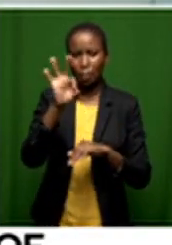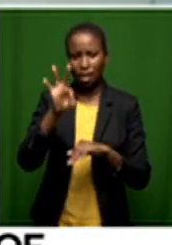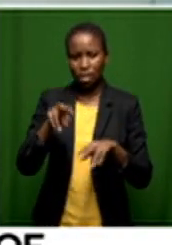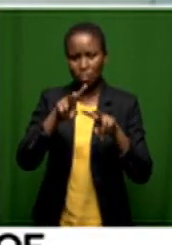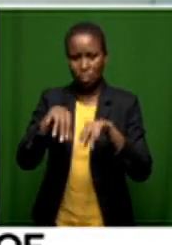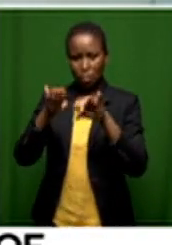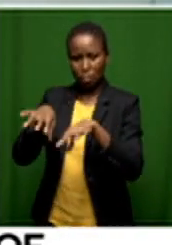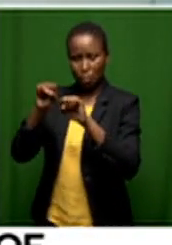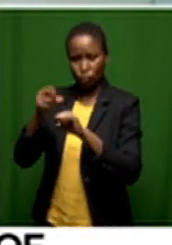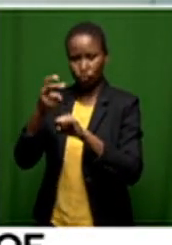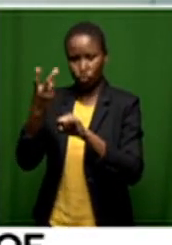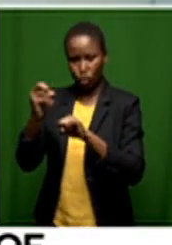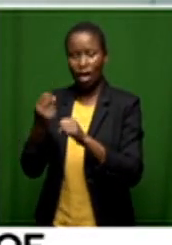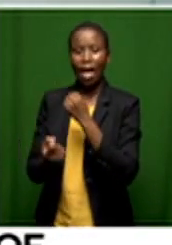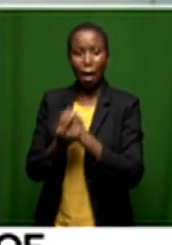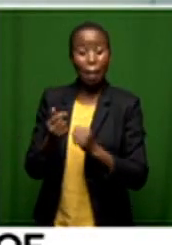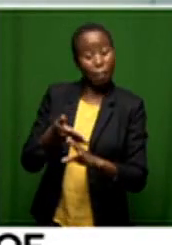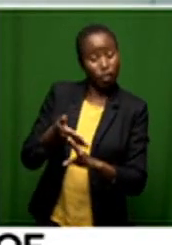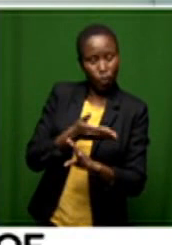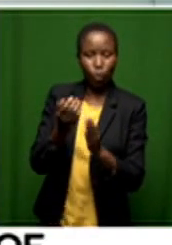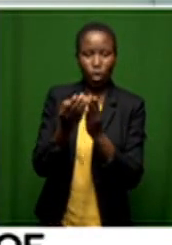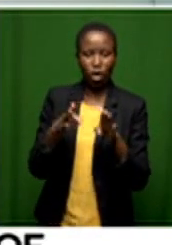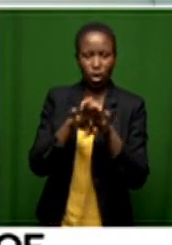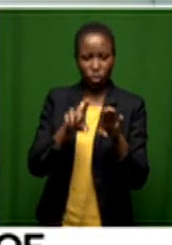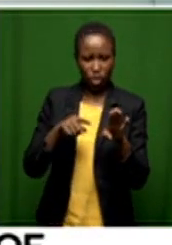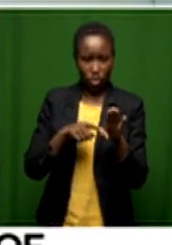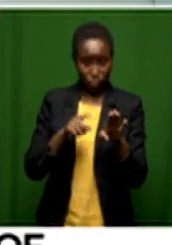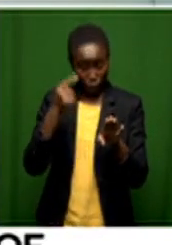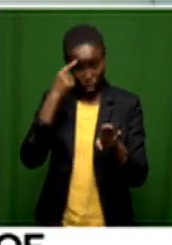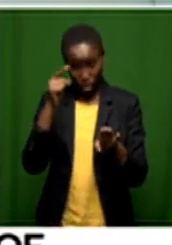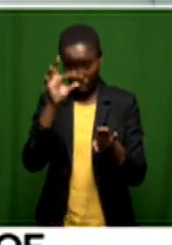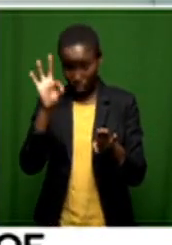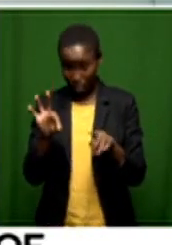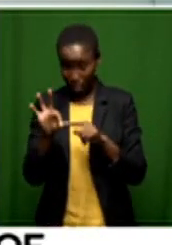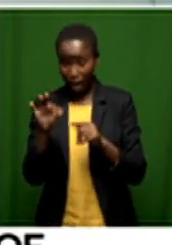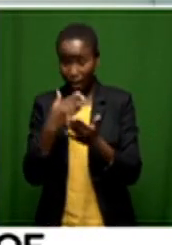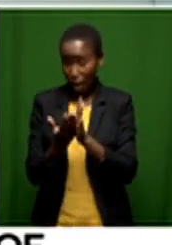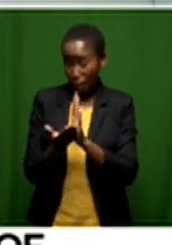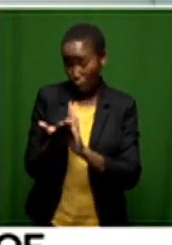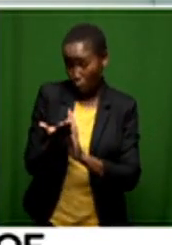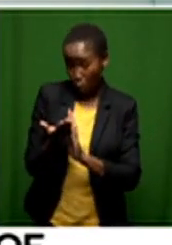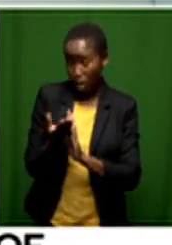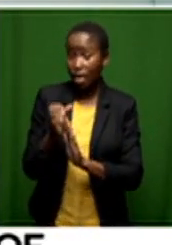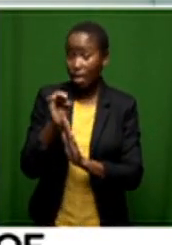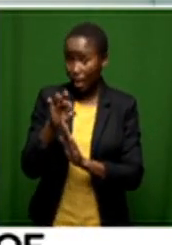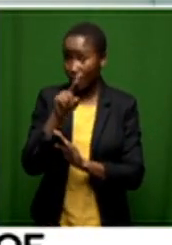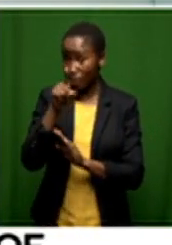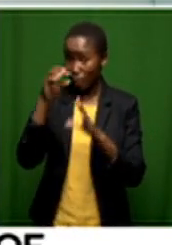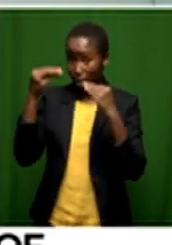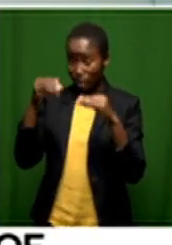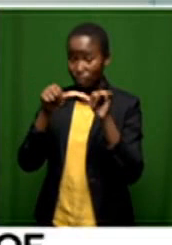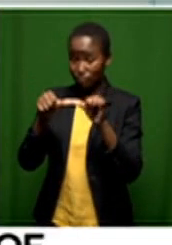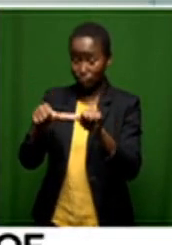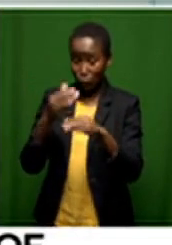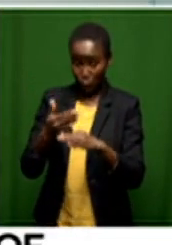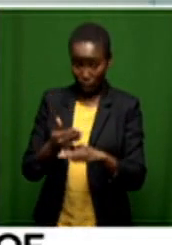happened before lockdown, which was in March. Do you think that this percentage would have been higher if businesses were actually not closed for